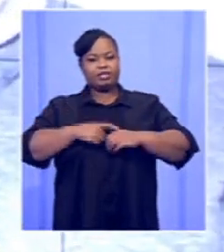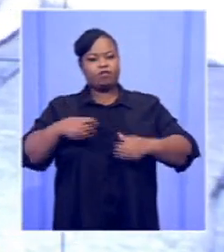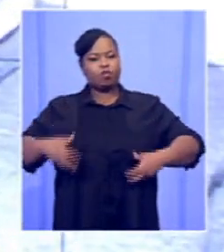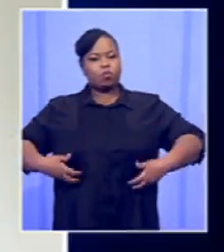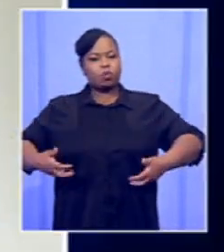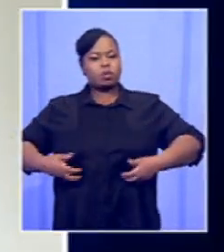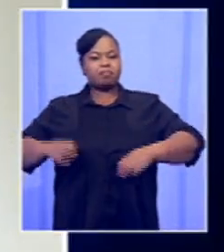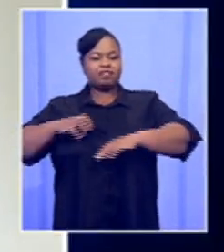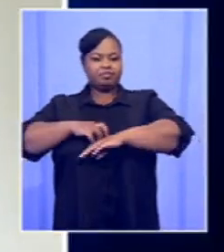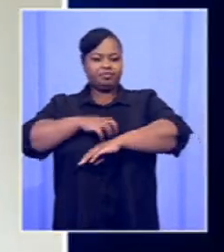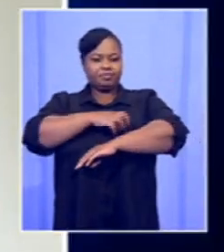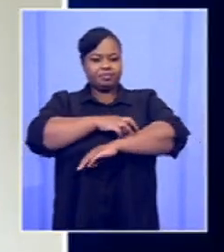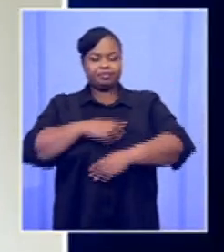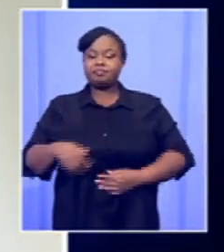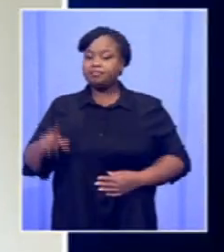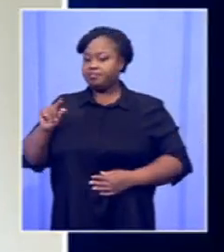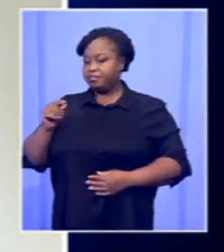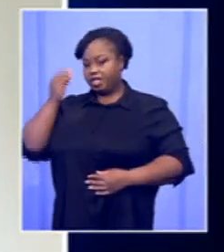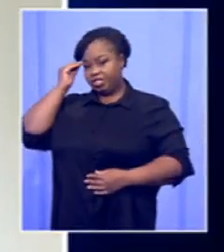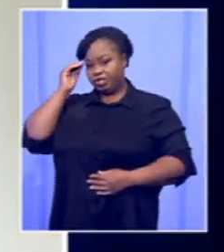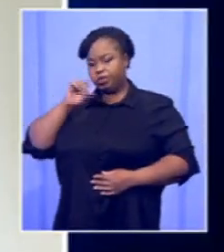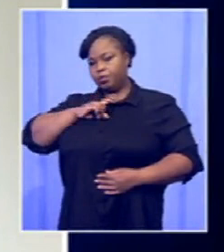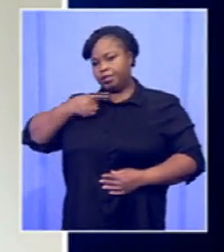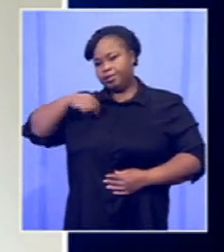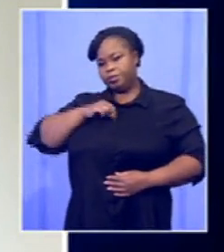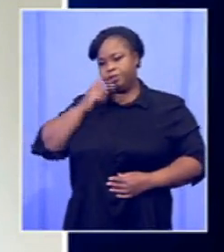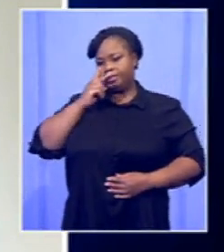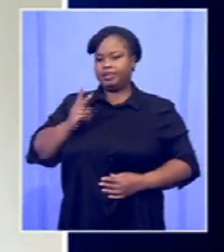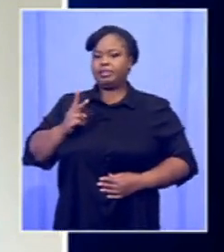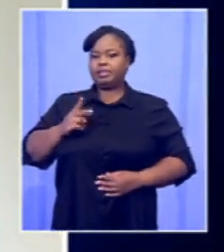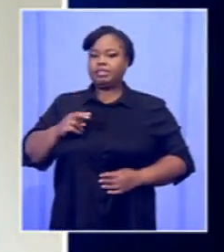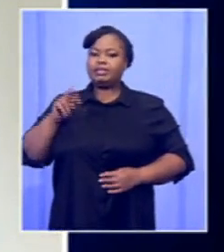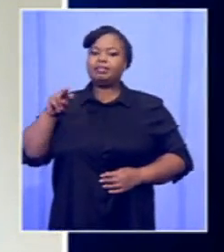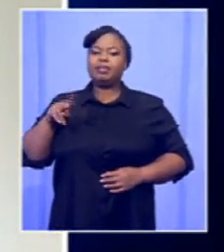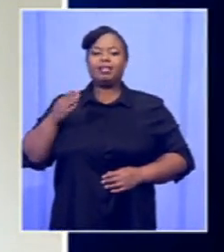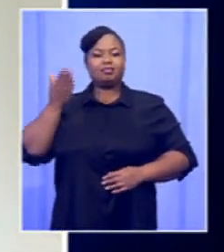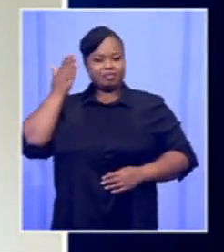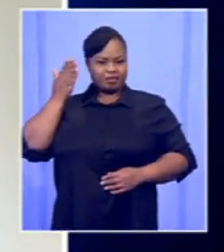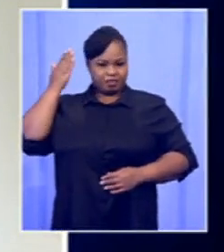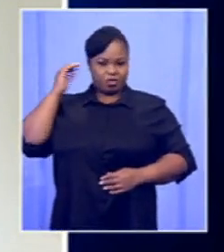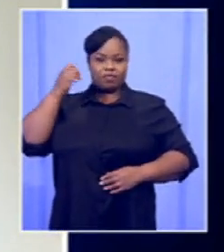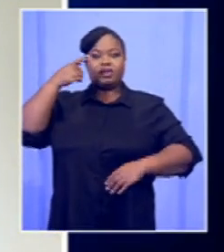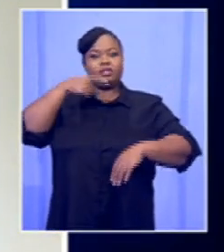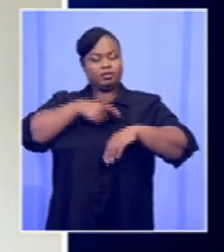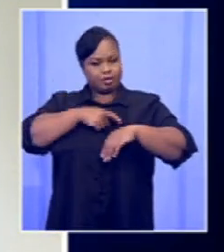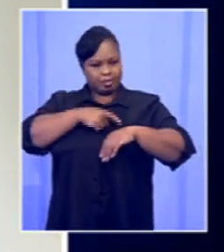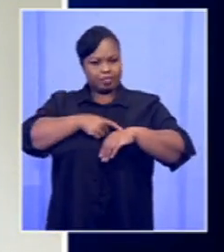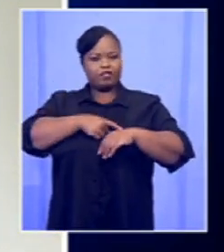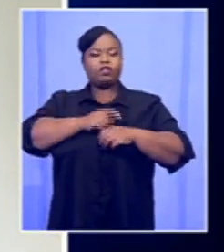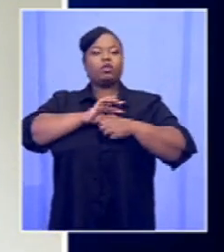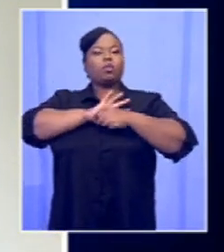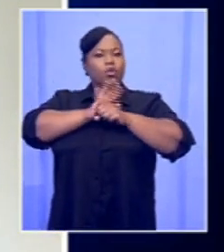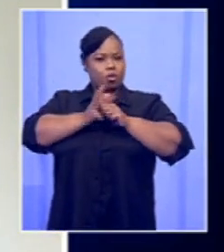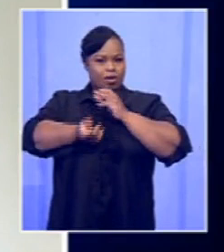So, I think what is interesting is that we are seeing a similar situation as to what happened when the first, cases